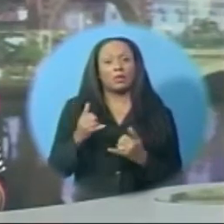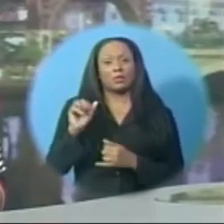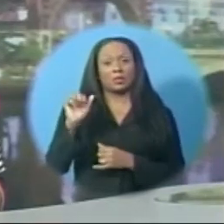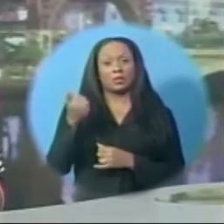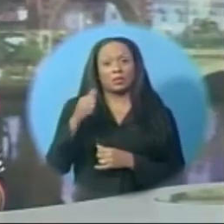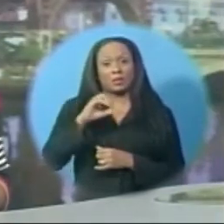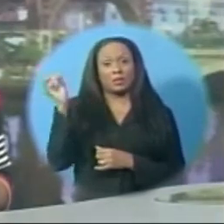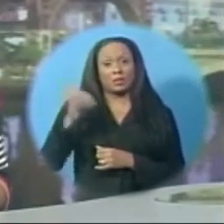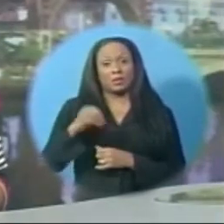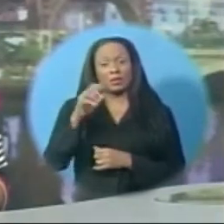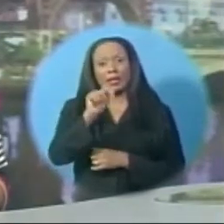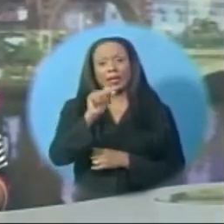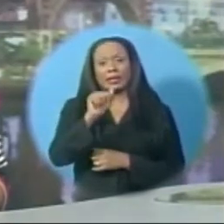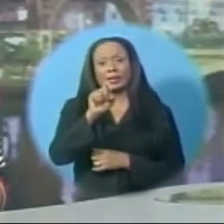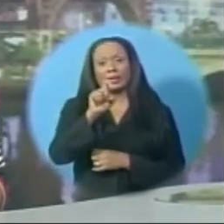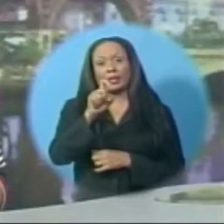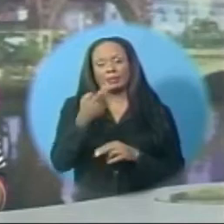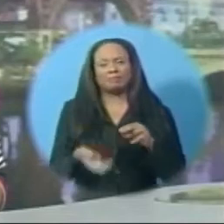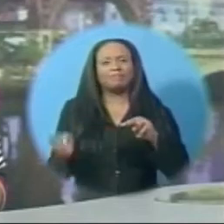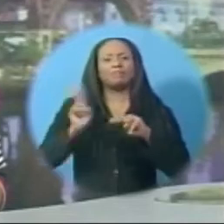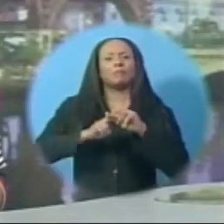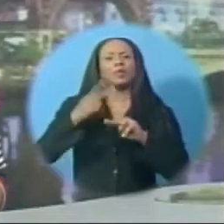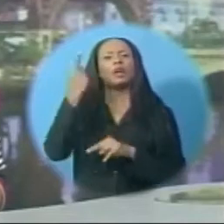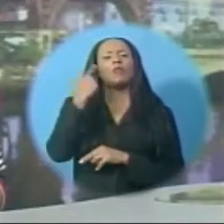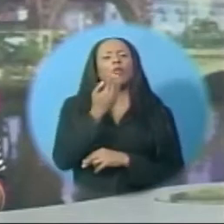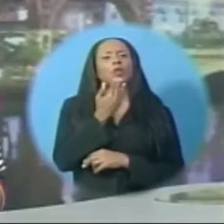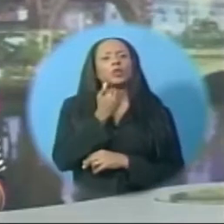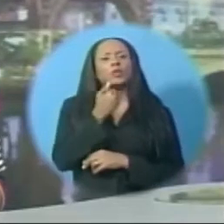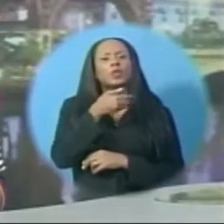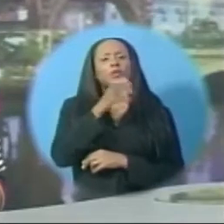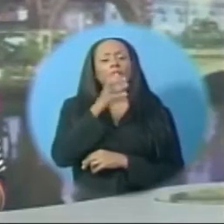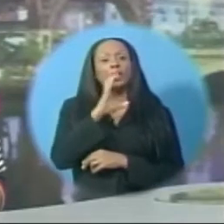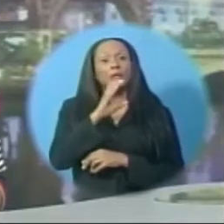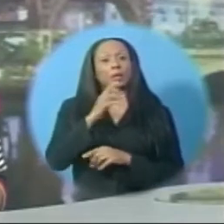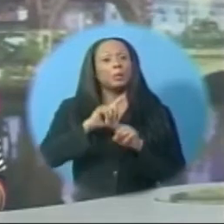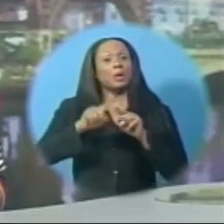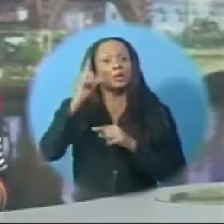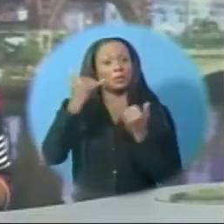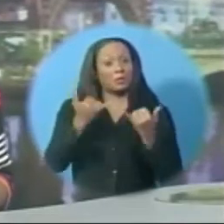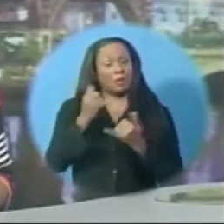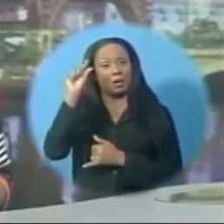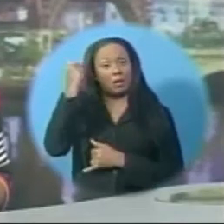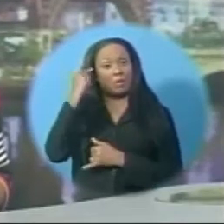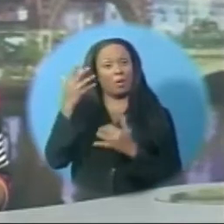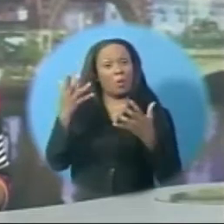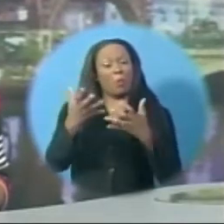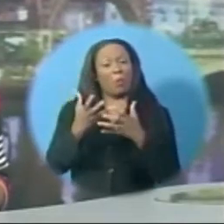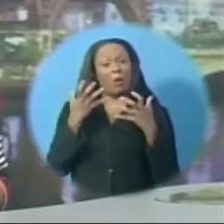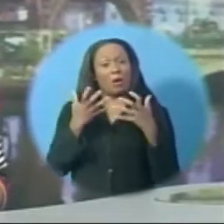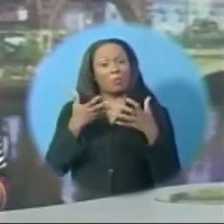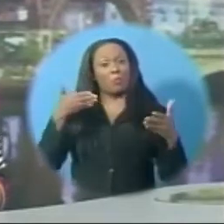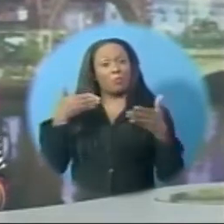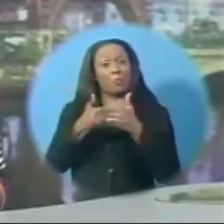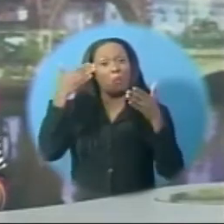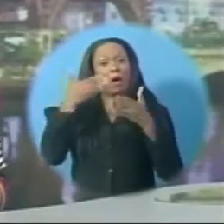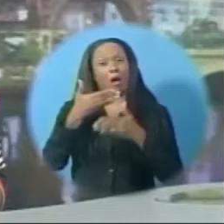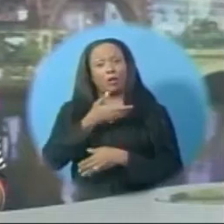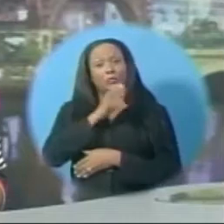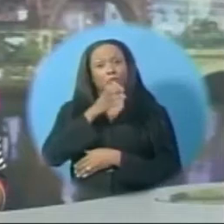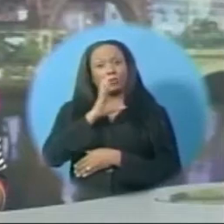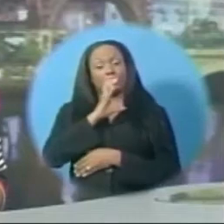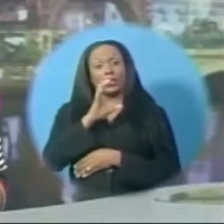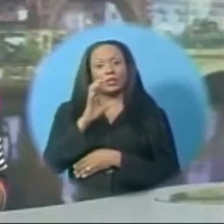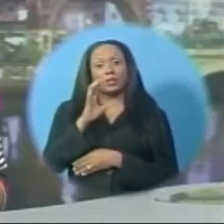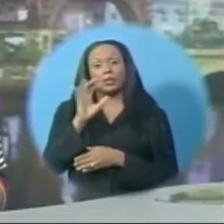on sweet drinks, government is now considering banning them in schools altogether. This announcement from Minister of Health